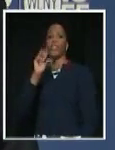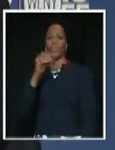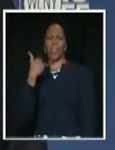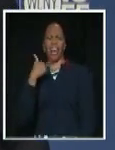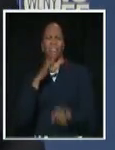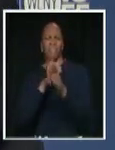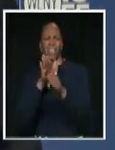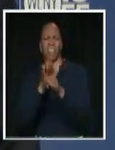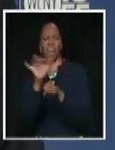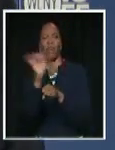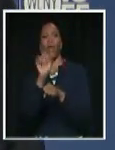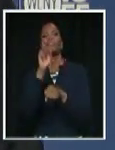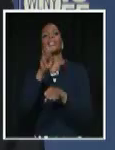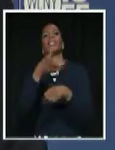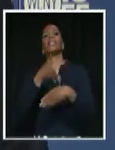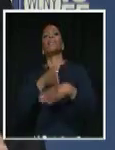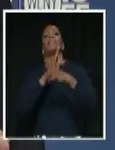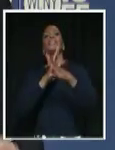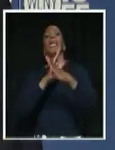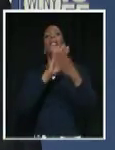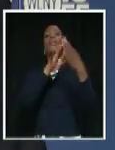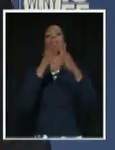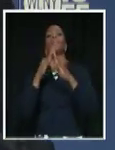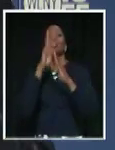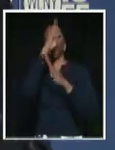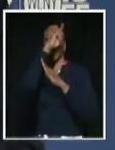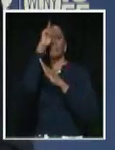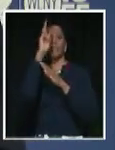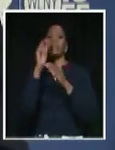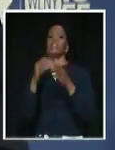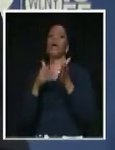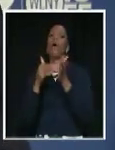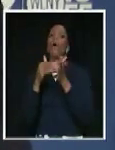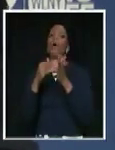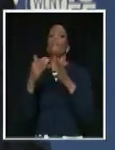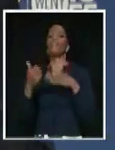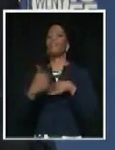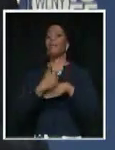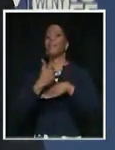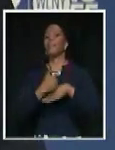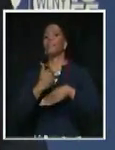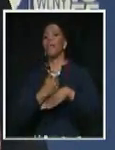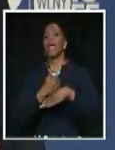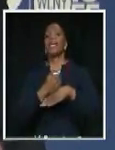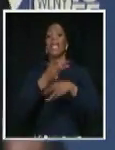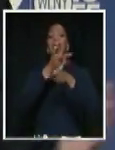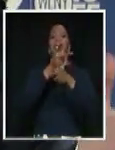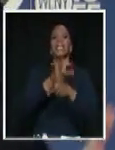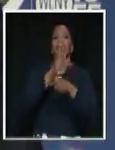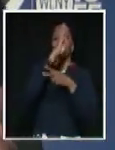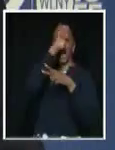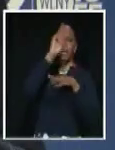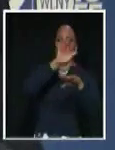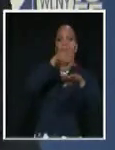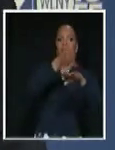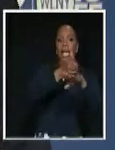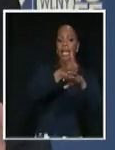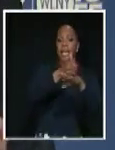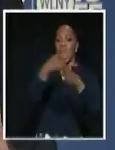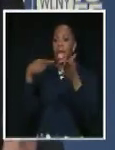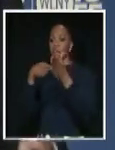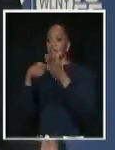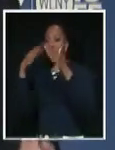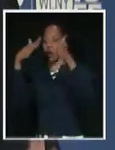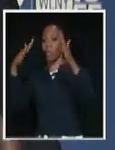to protect community hospitals that have so often been under threat. By keeping our hospitals in place, by creating affordable housing, that makes us stronger